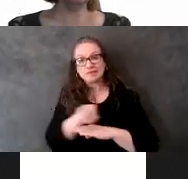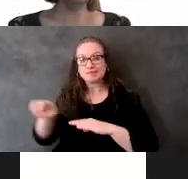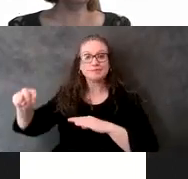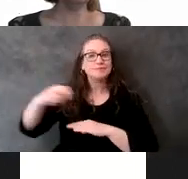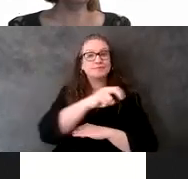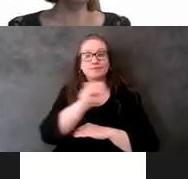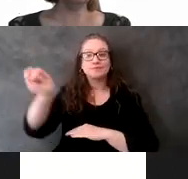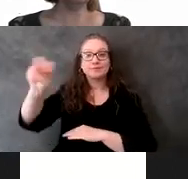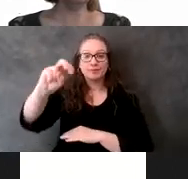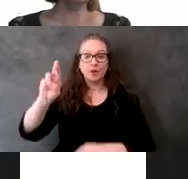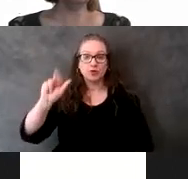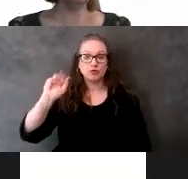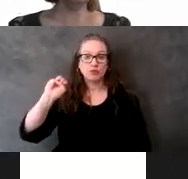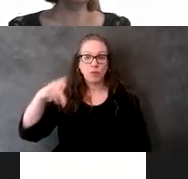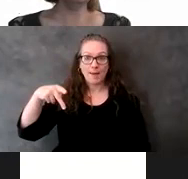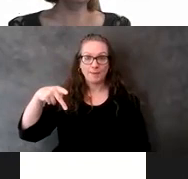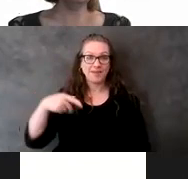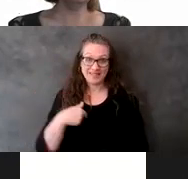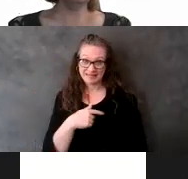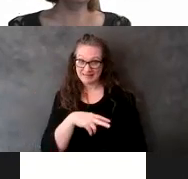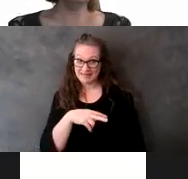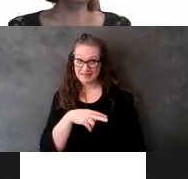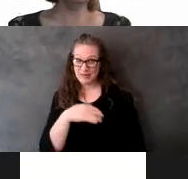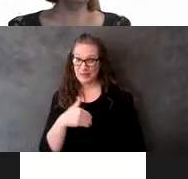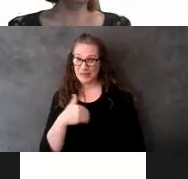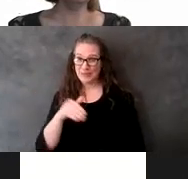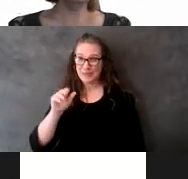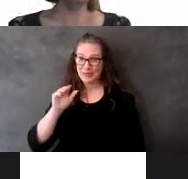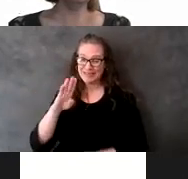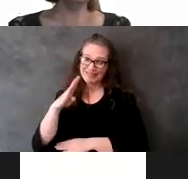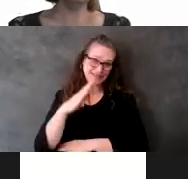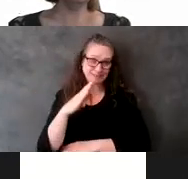The ramp looks fairly steep, and I say that because I'm seeing